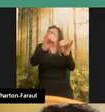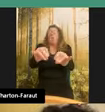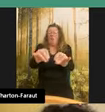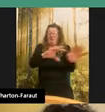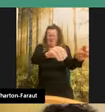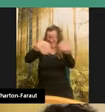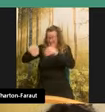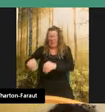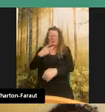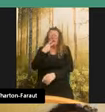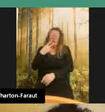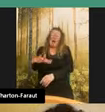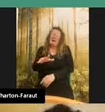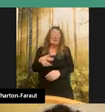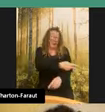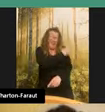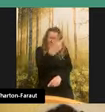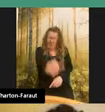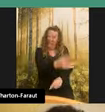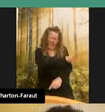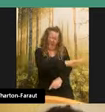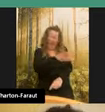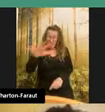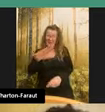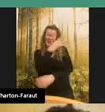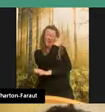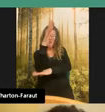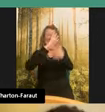both of our forest spaces were decimated. And in that box,